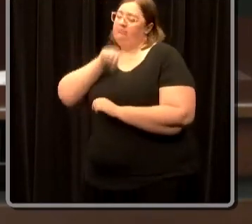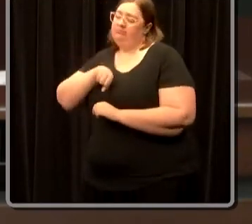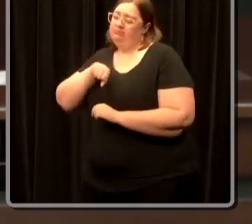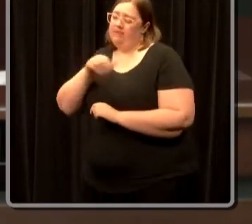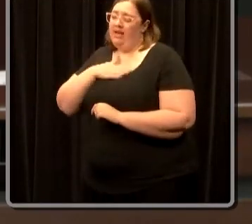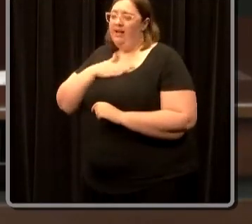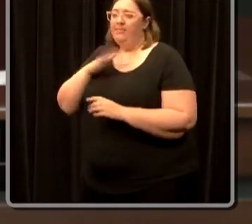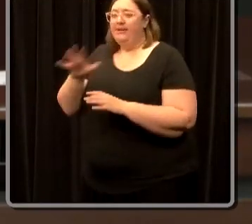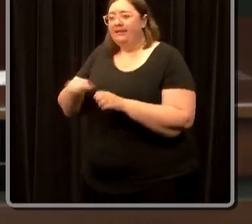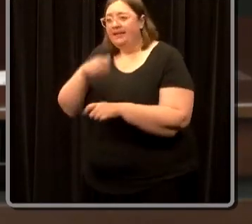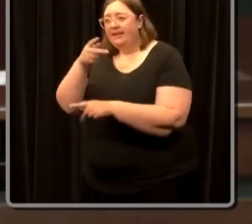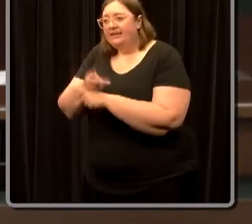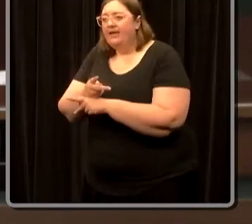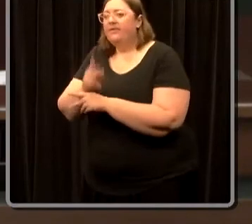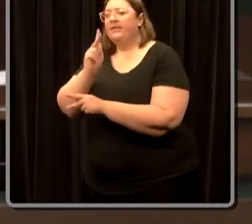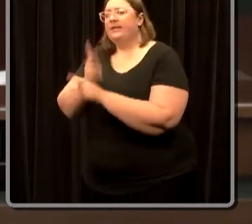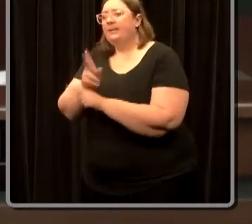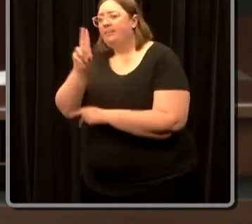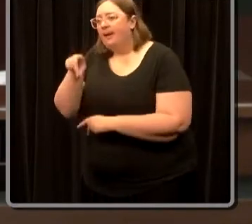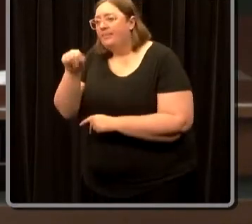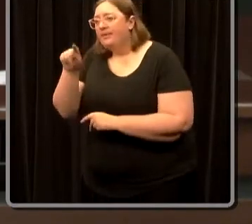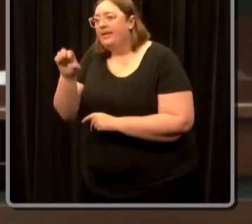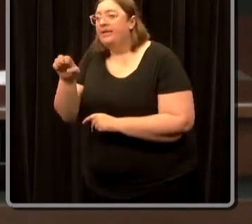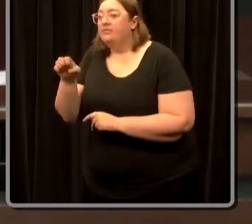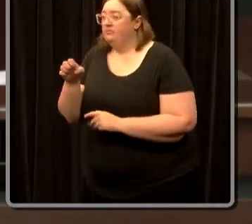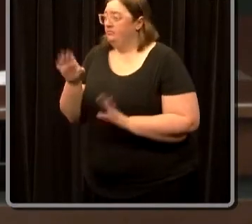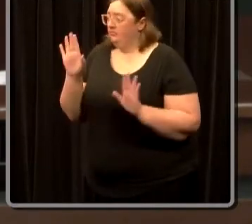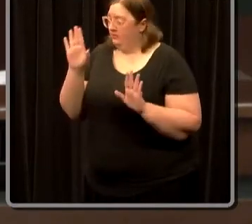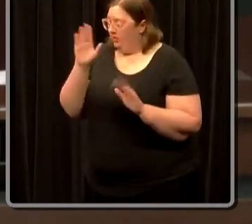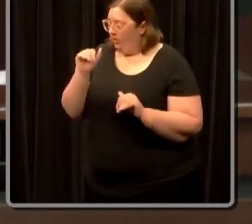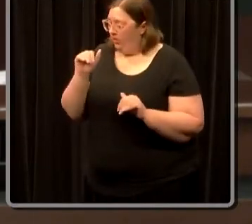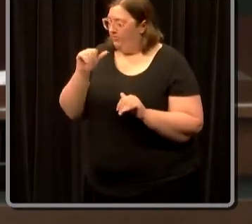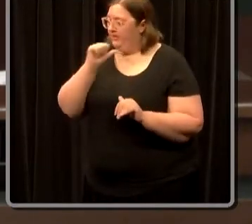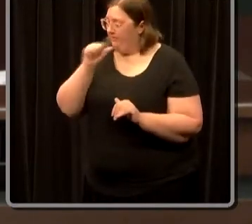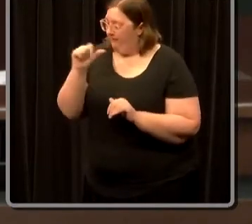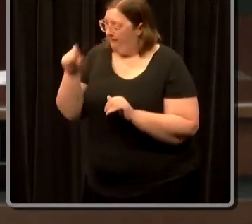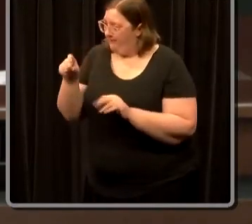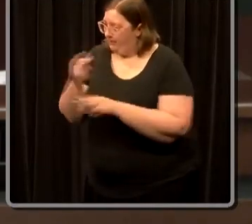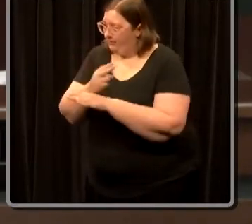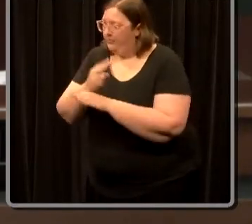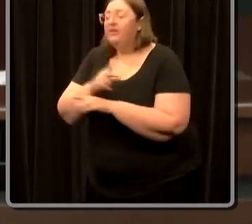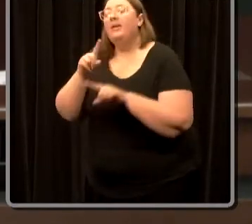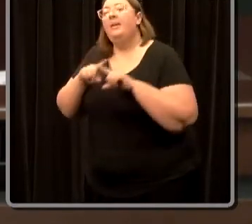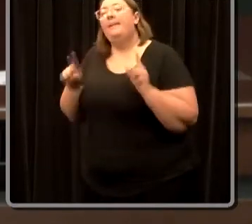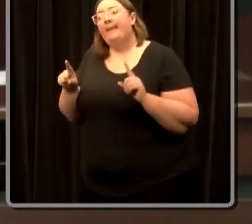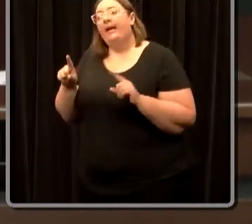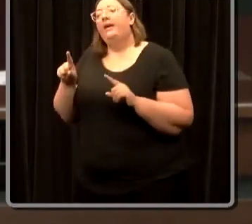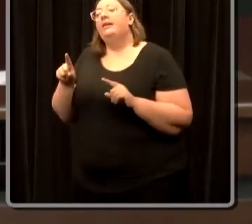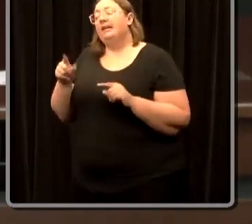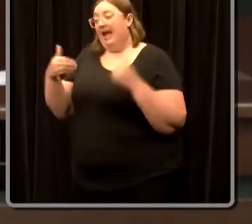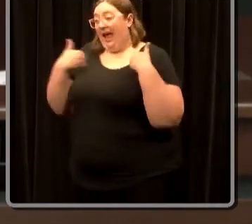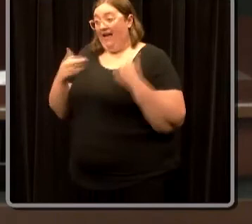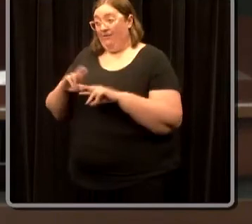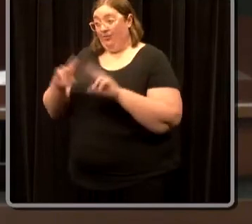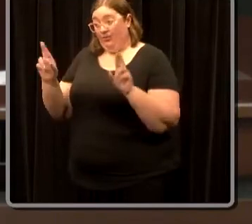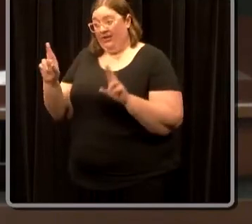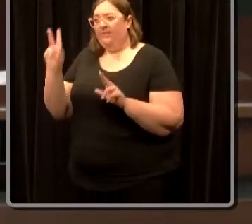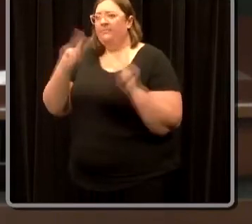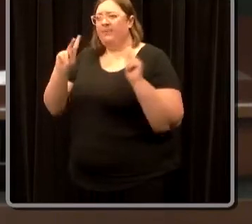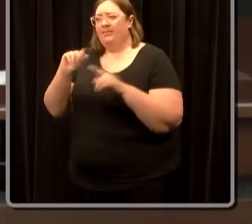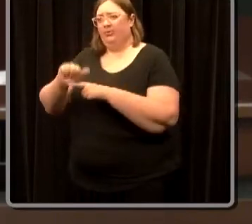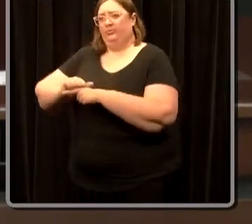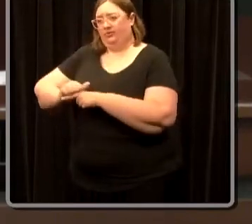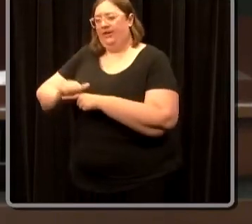of these things and keeping these things update. God forbid we ever use them, but they are there and people are trained, and that's really important